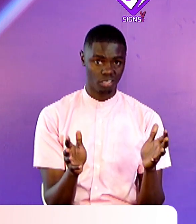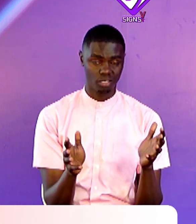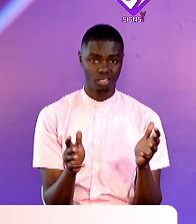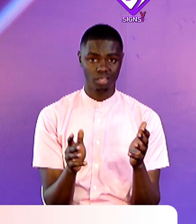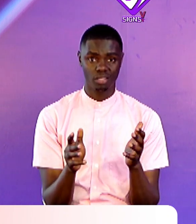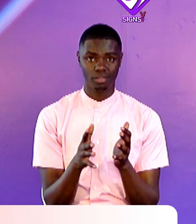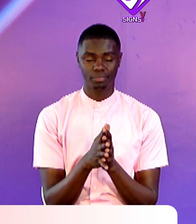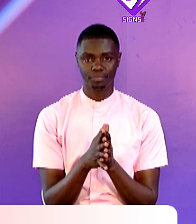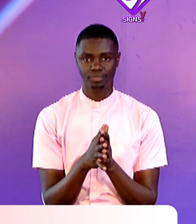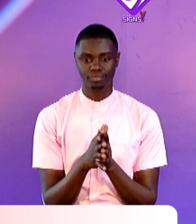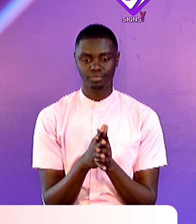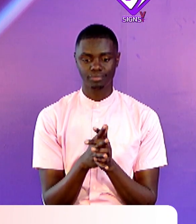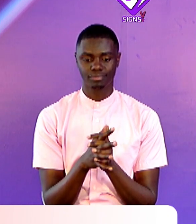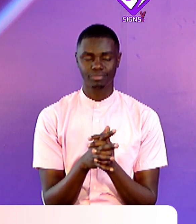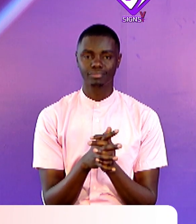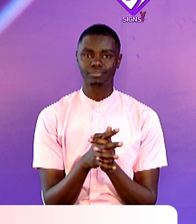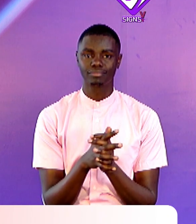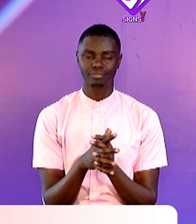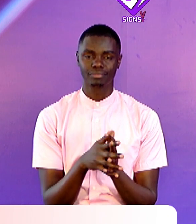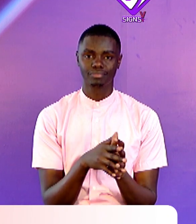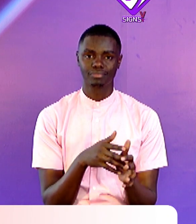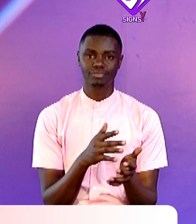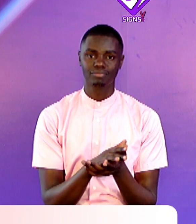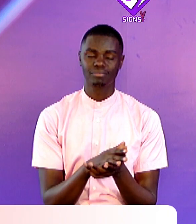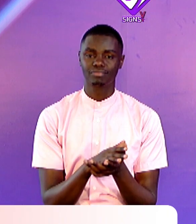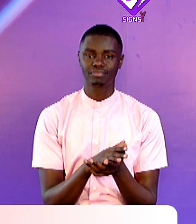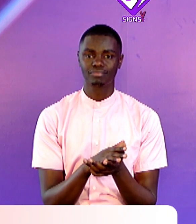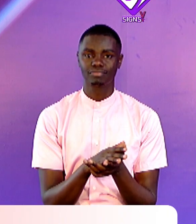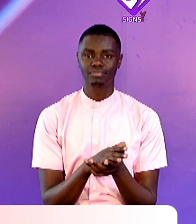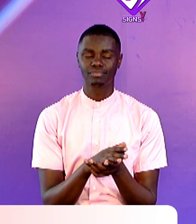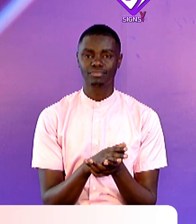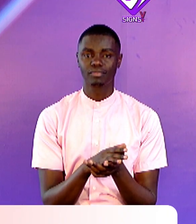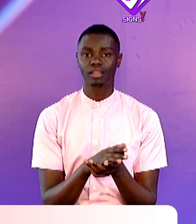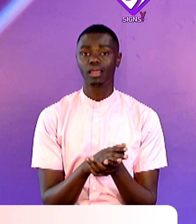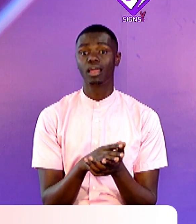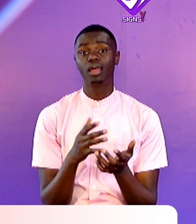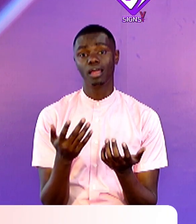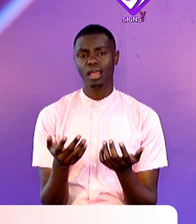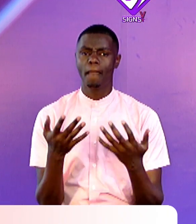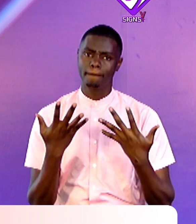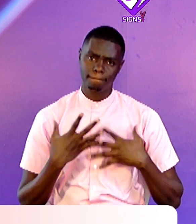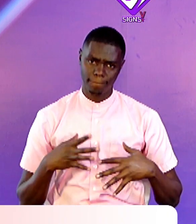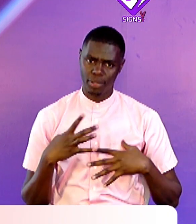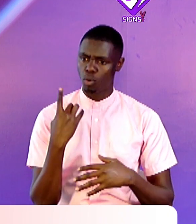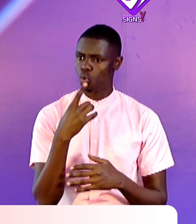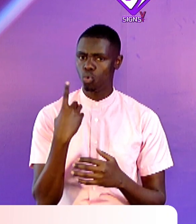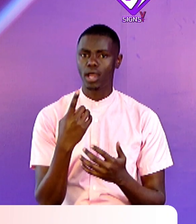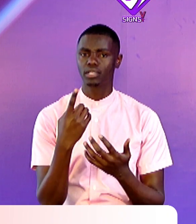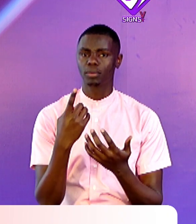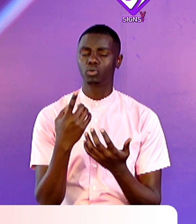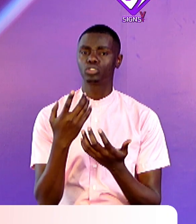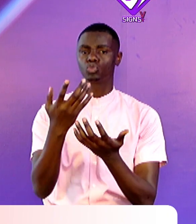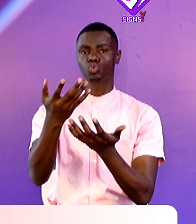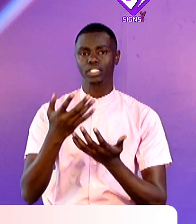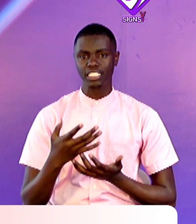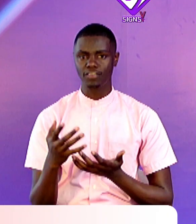No, I get the joke. I get the series. I get the yes. So the people that are supposed to receive and